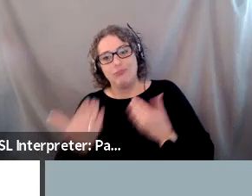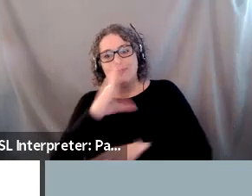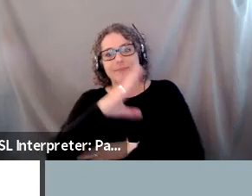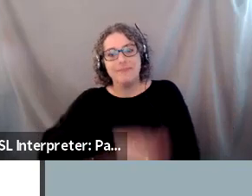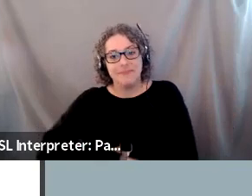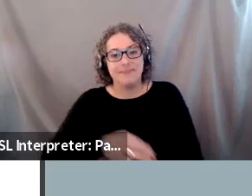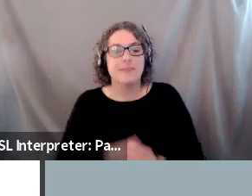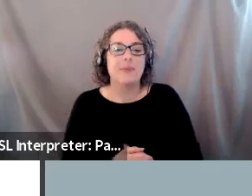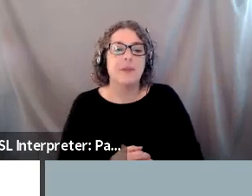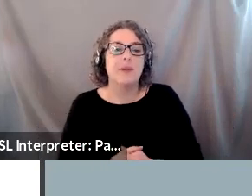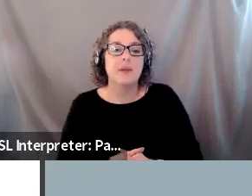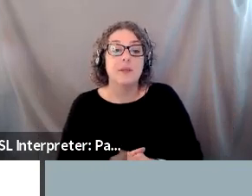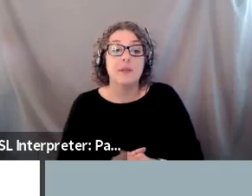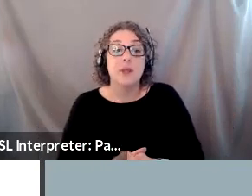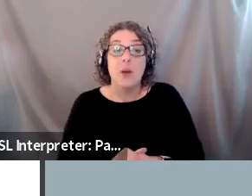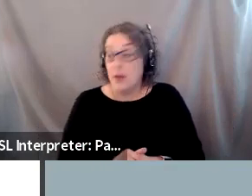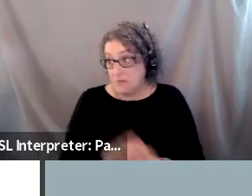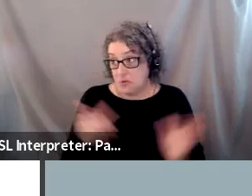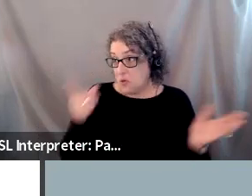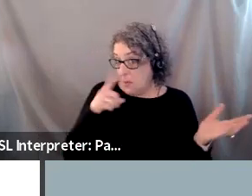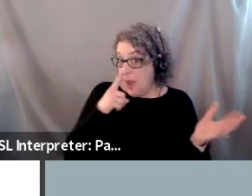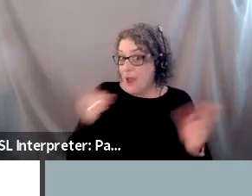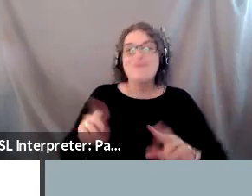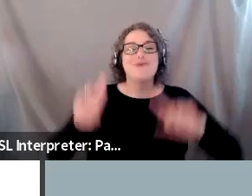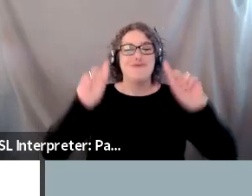So with your indulgence, I would like to show them.